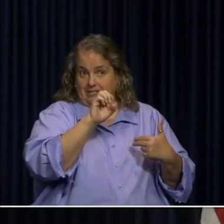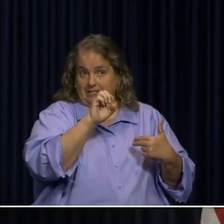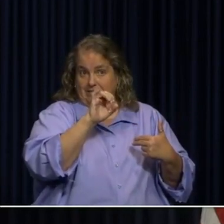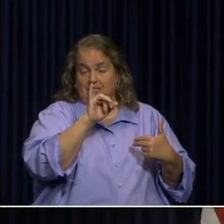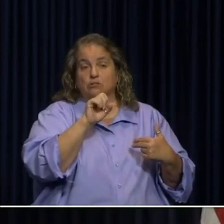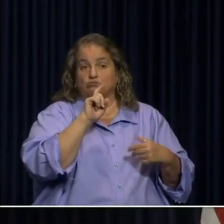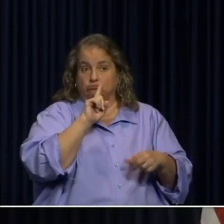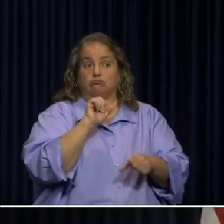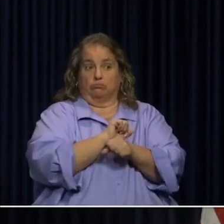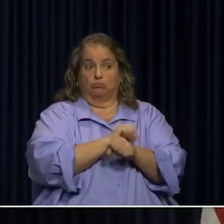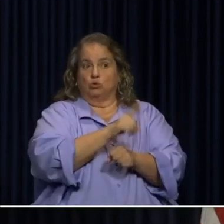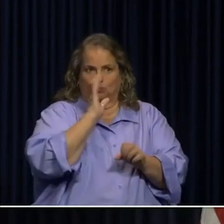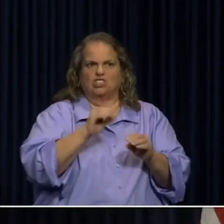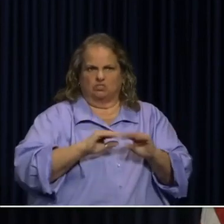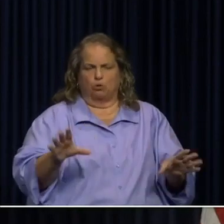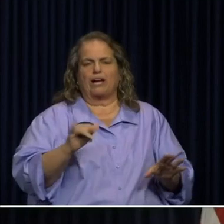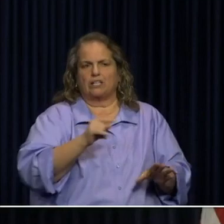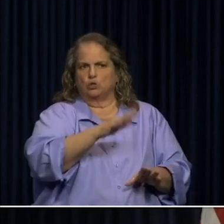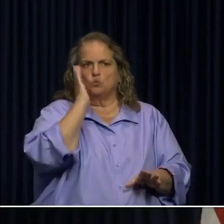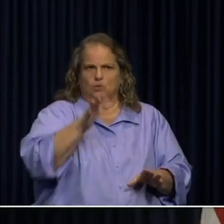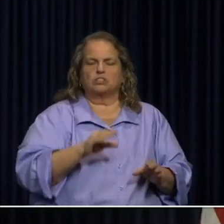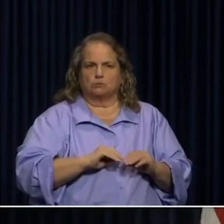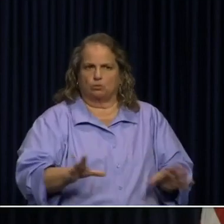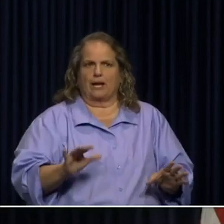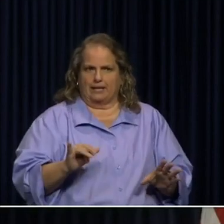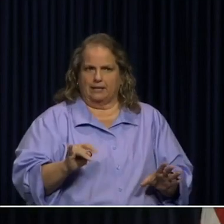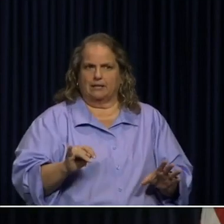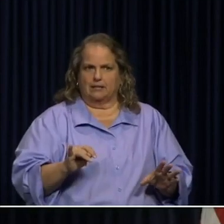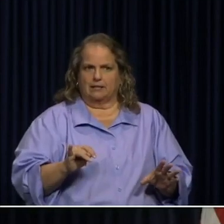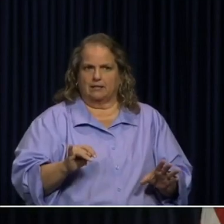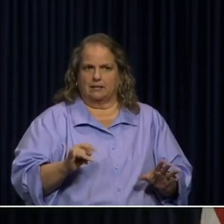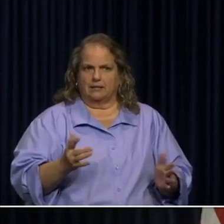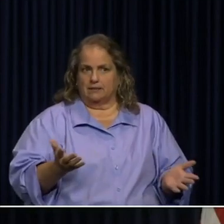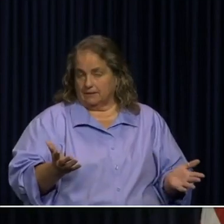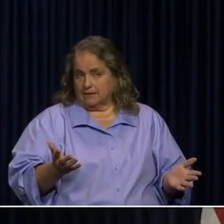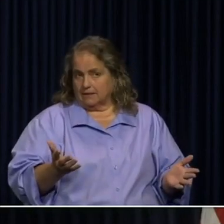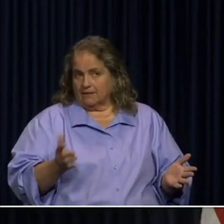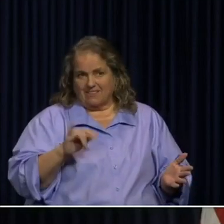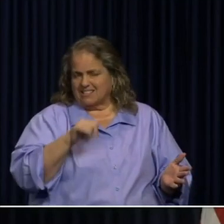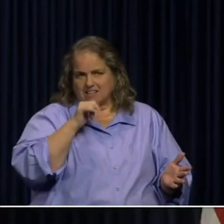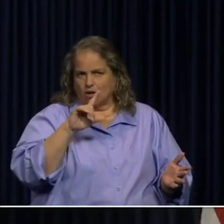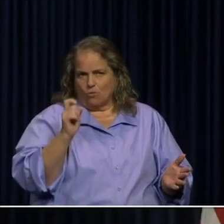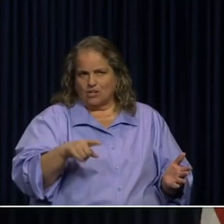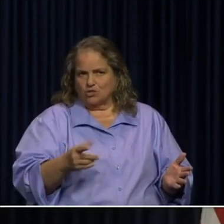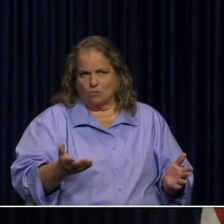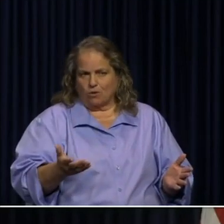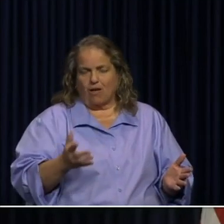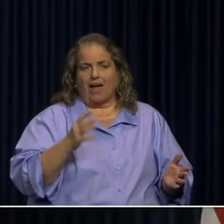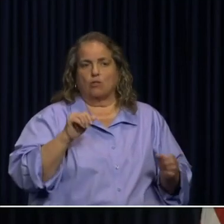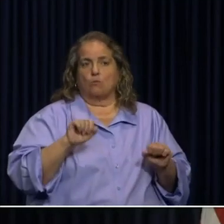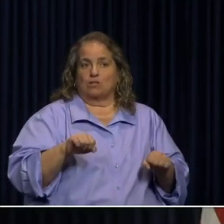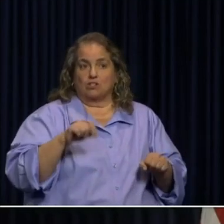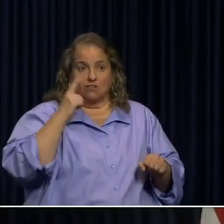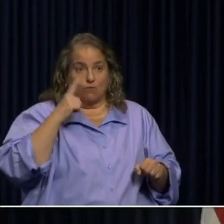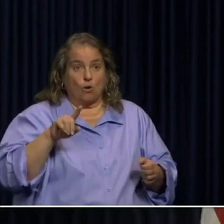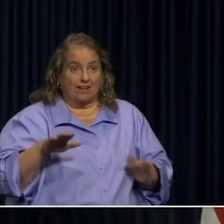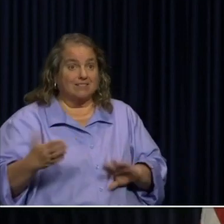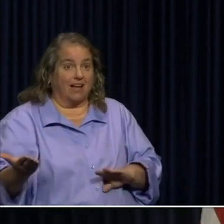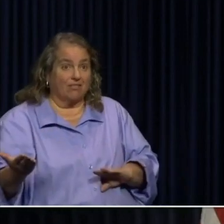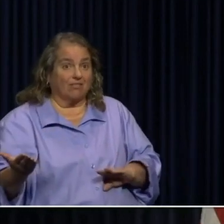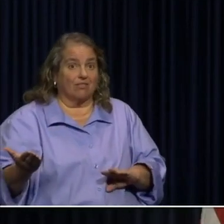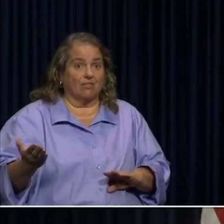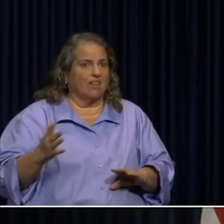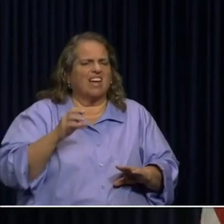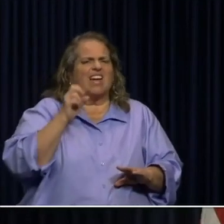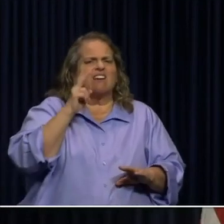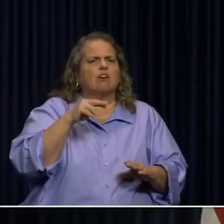absolute spread of the coronavirus, that one I don't think is questionable at all, and the potential for death not only within